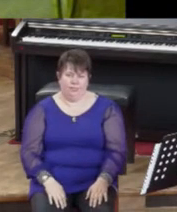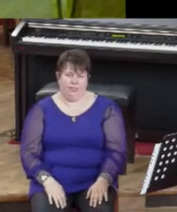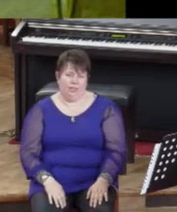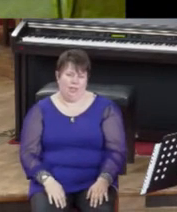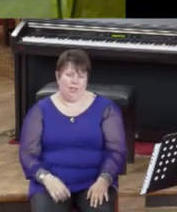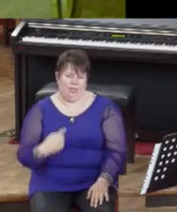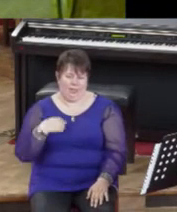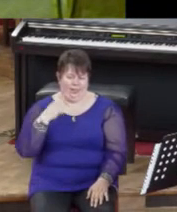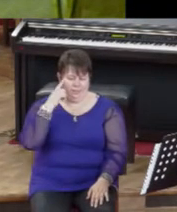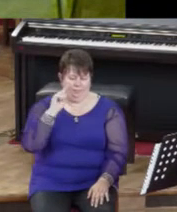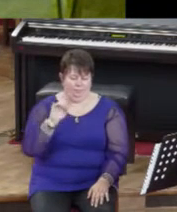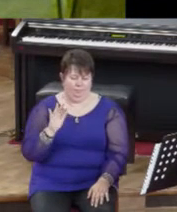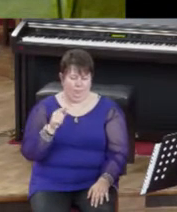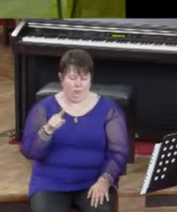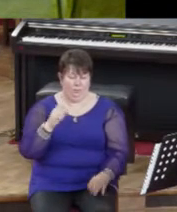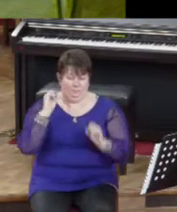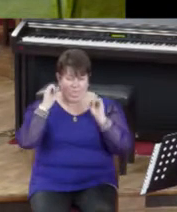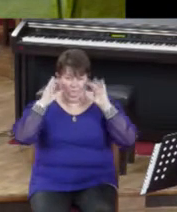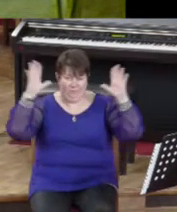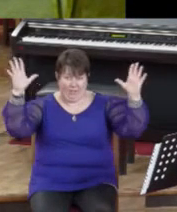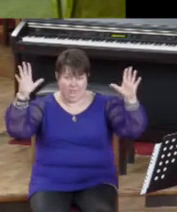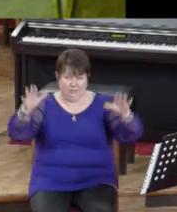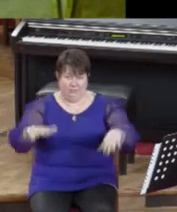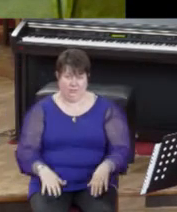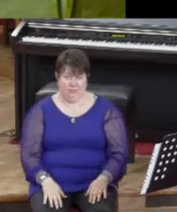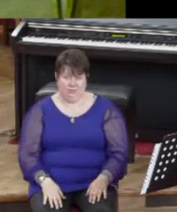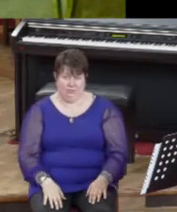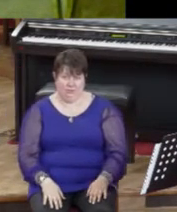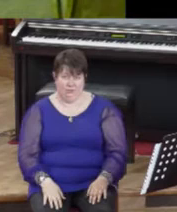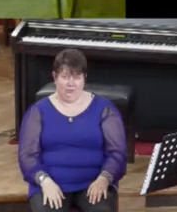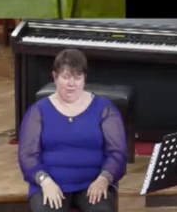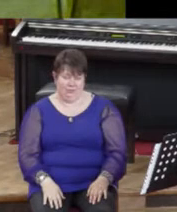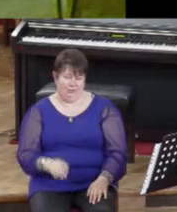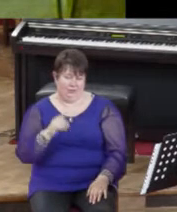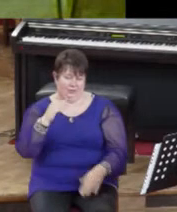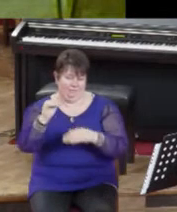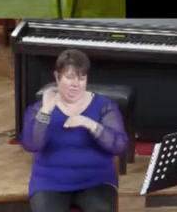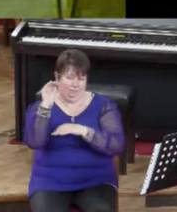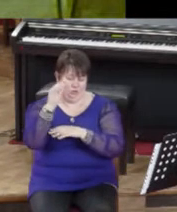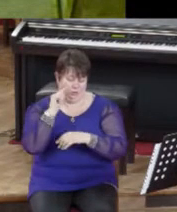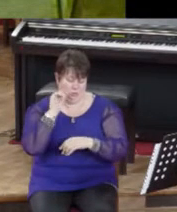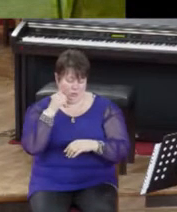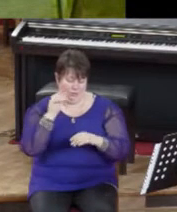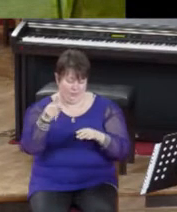you're going to be really famous and make that name famous. What do you think?